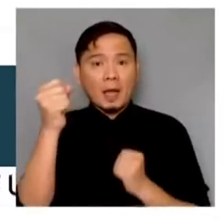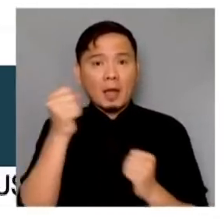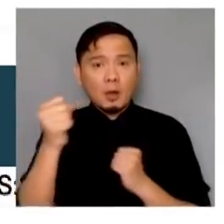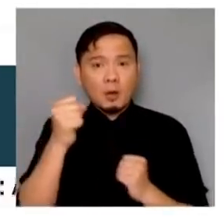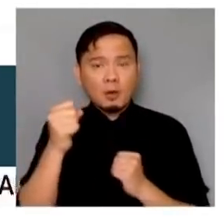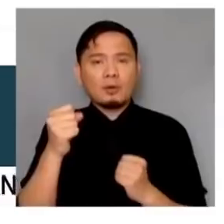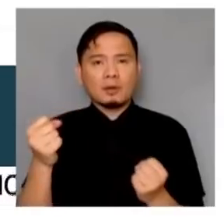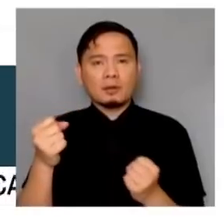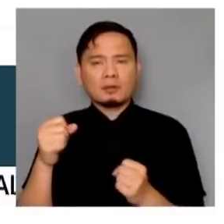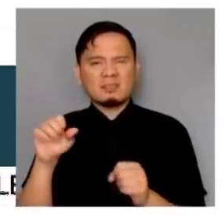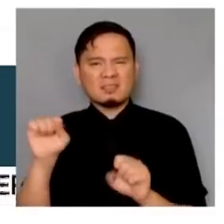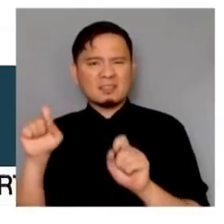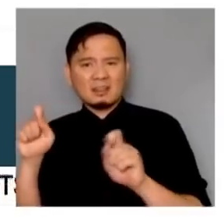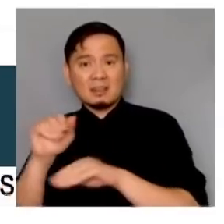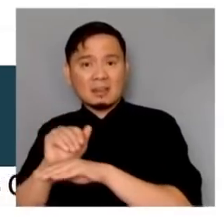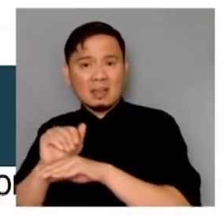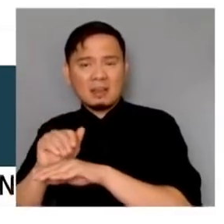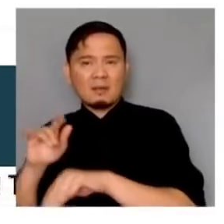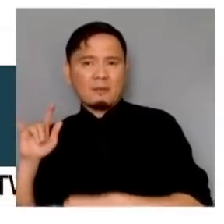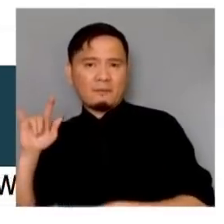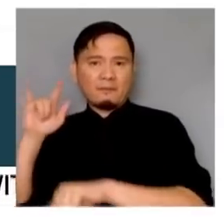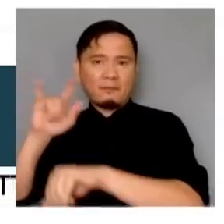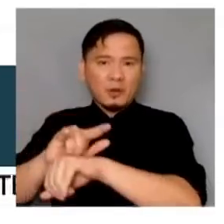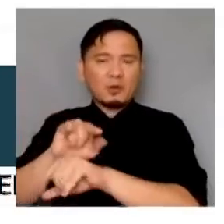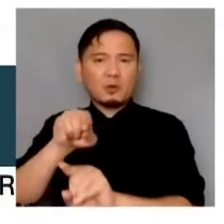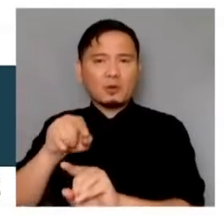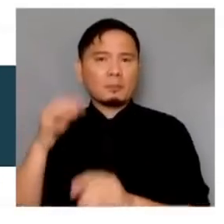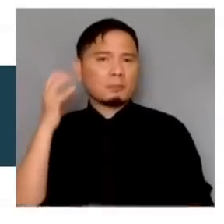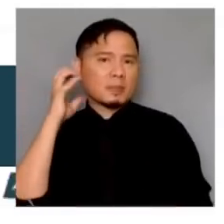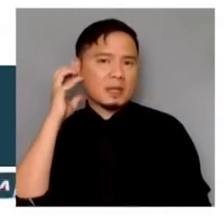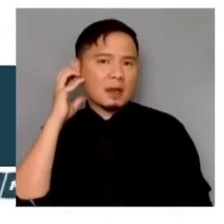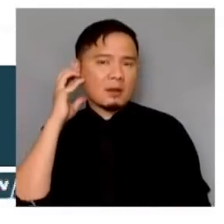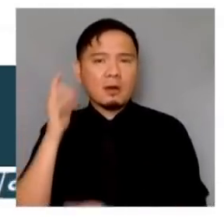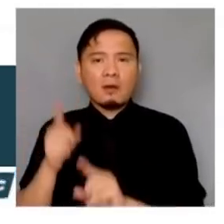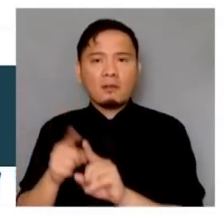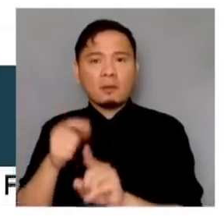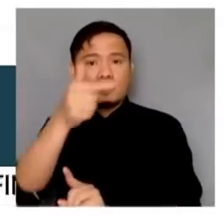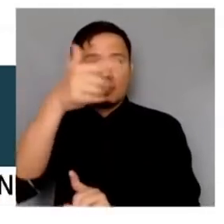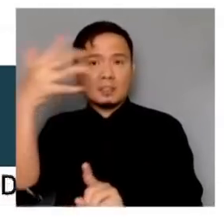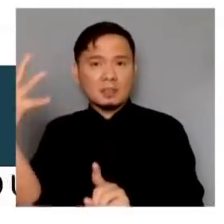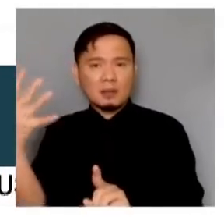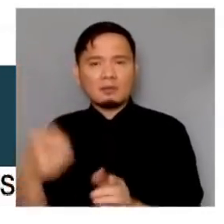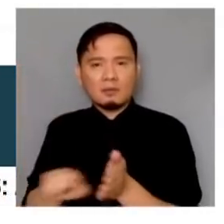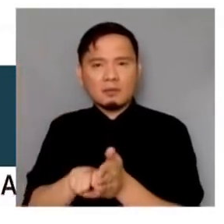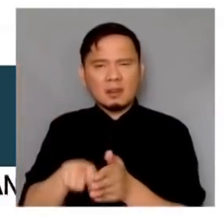Mindanao and then took off at 11 a.m. I think from General Santos City. So